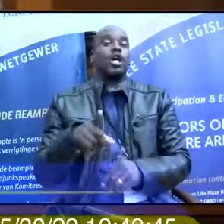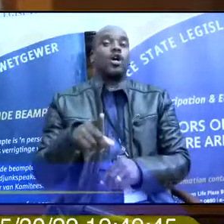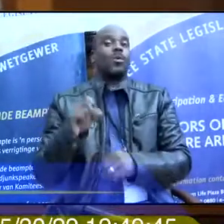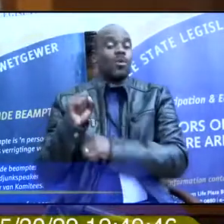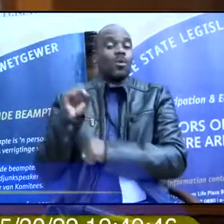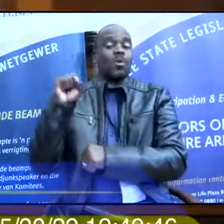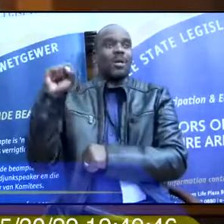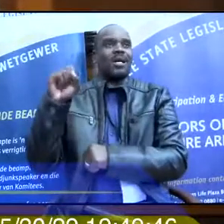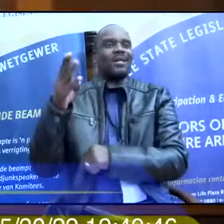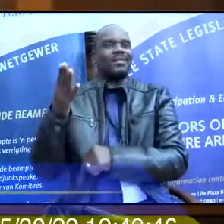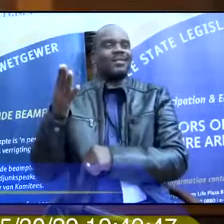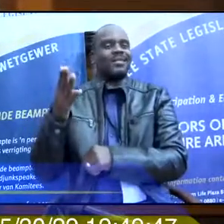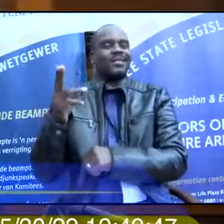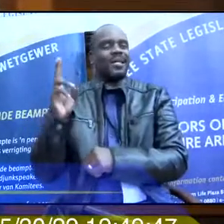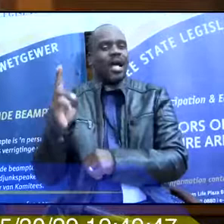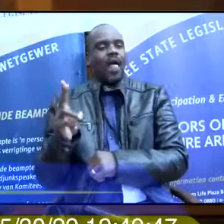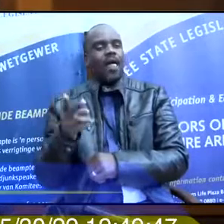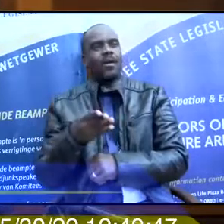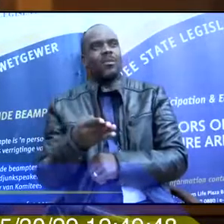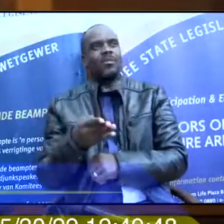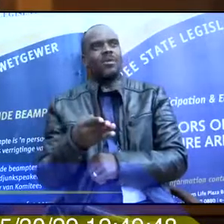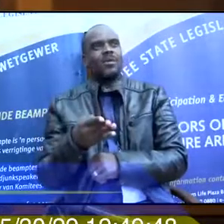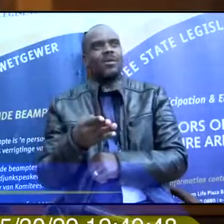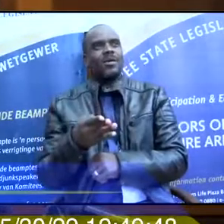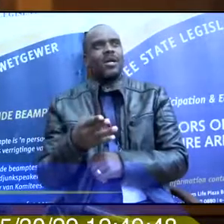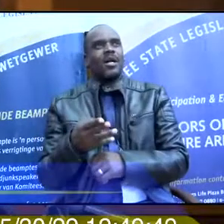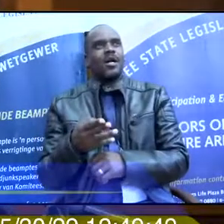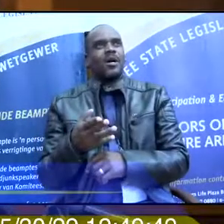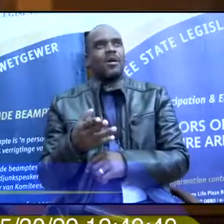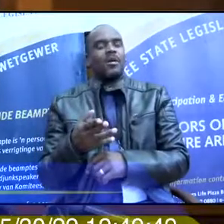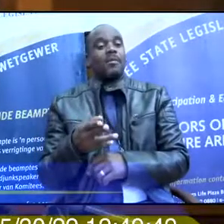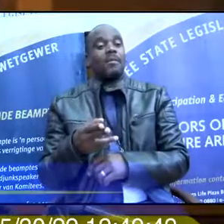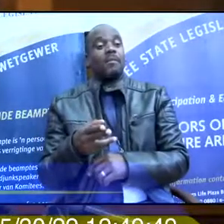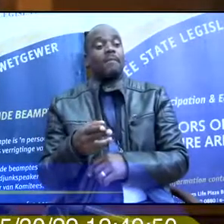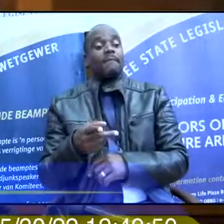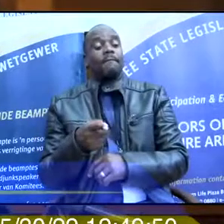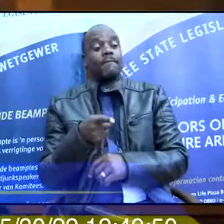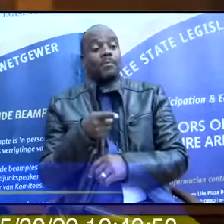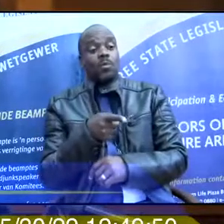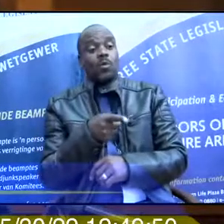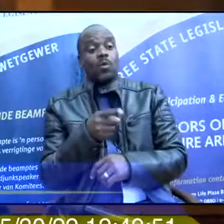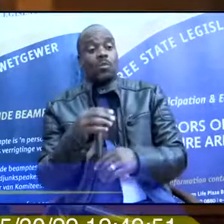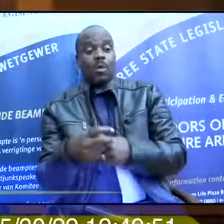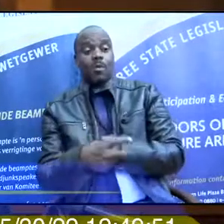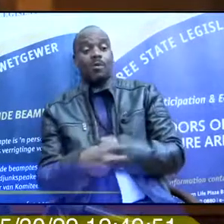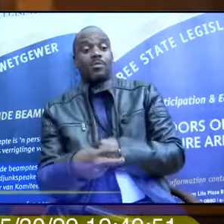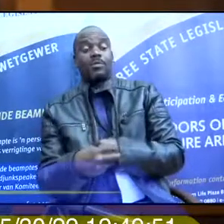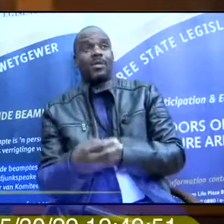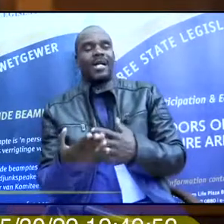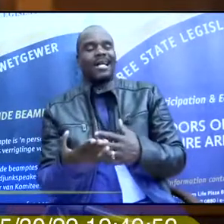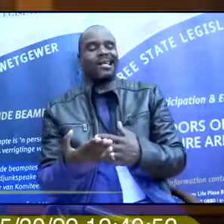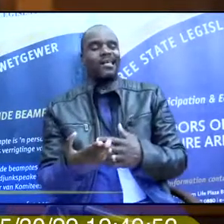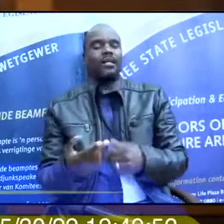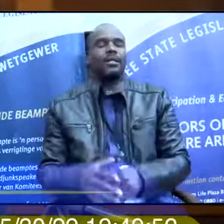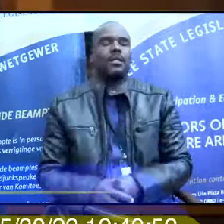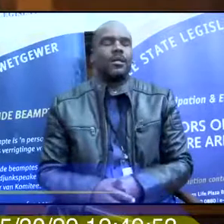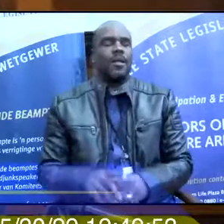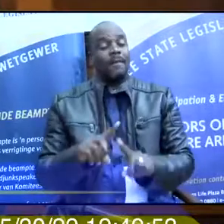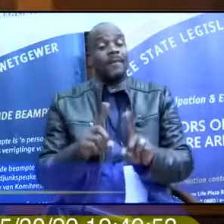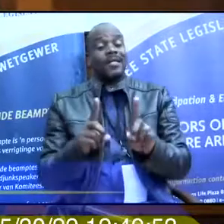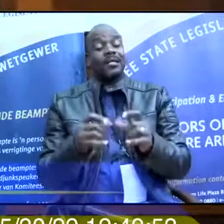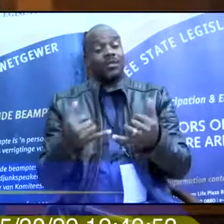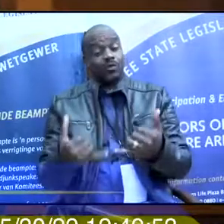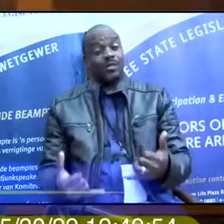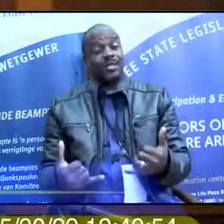municipalities and to date municipal municipal workers who even were